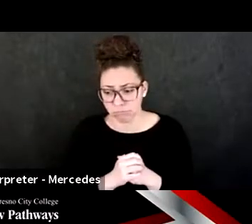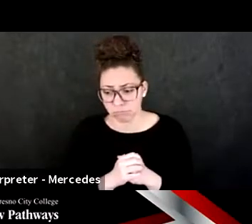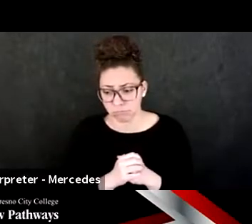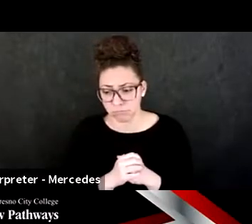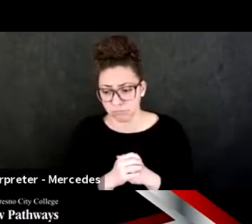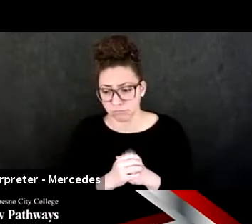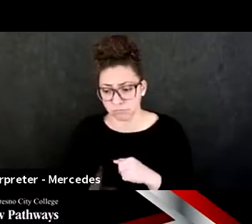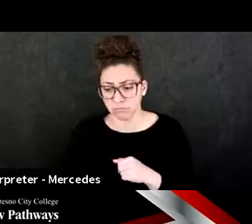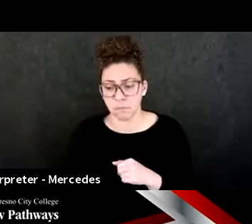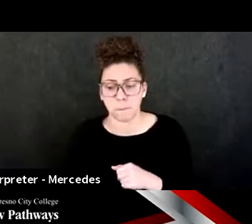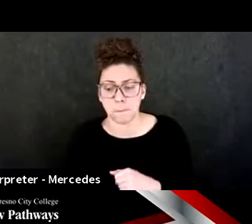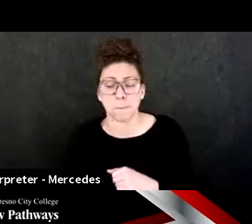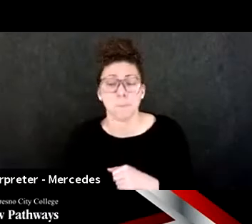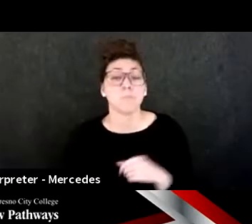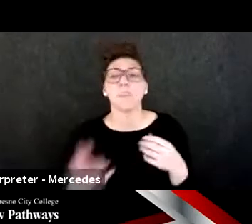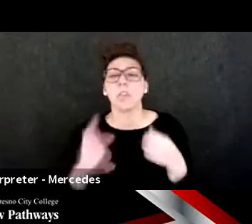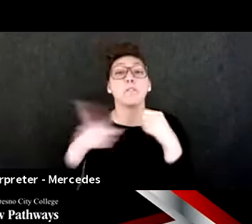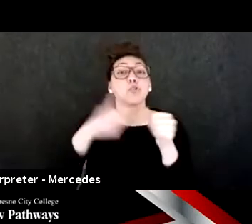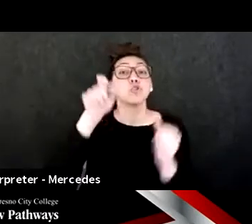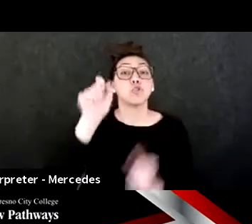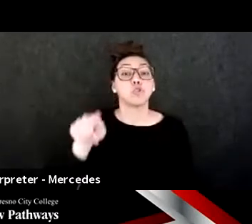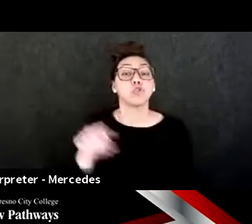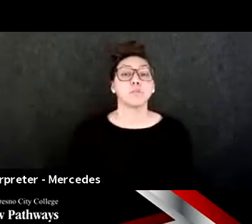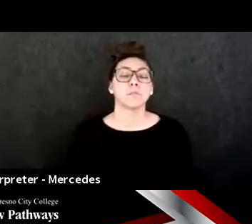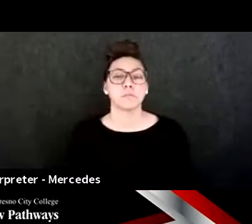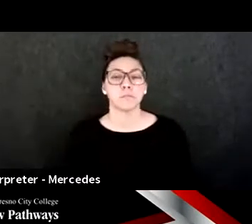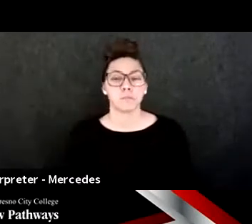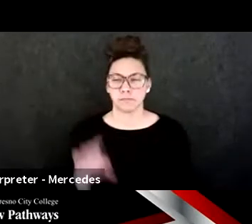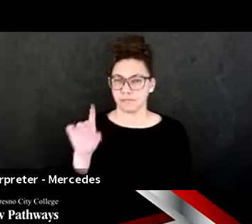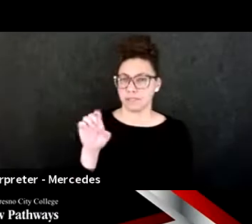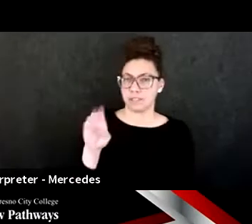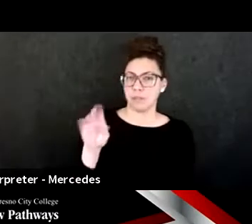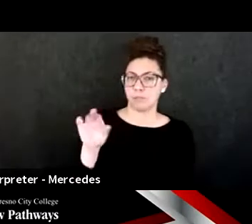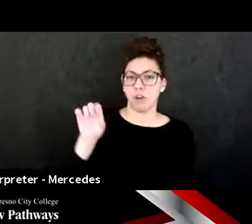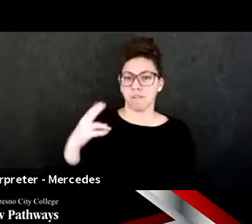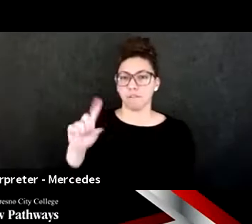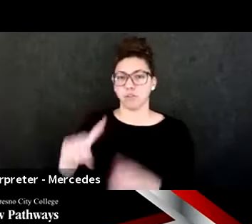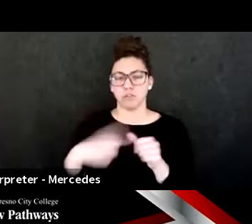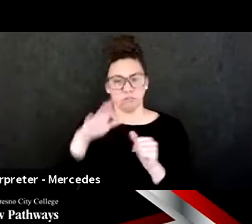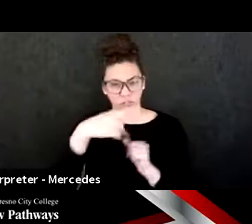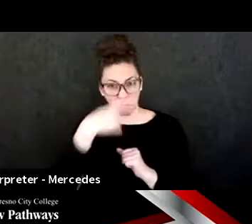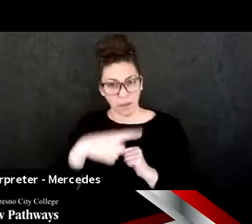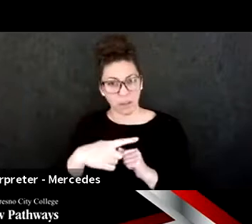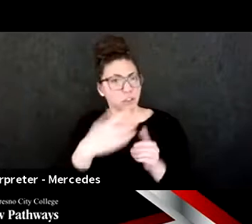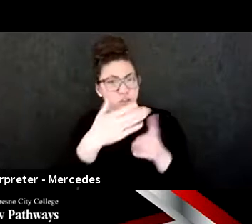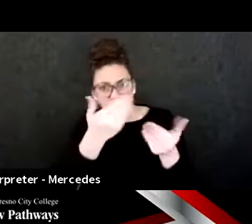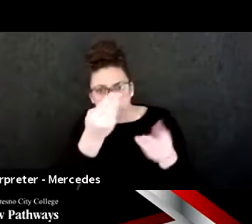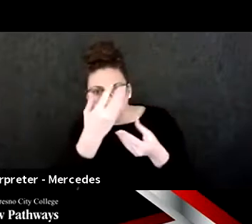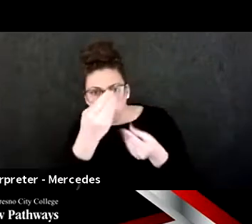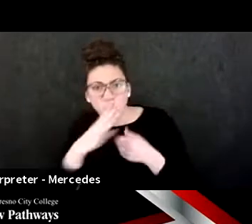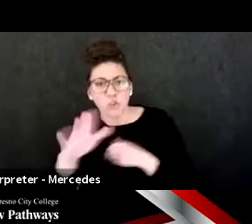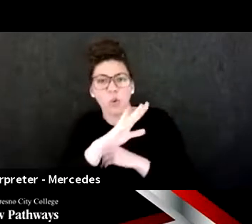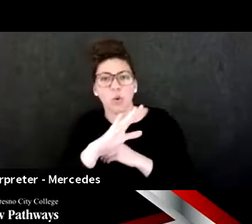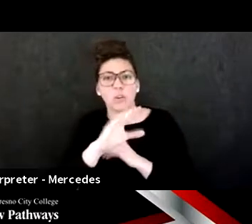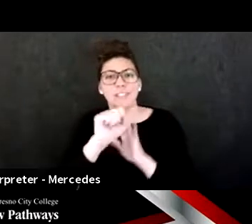first question, and again, we'll start with Deborah first, is can you please share with us your journey in the State Center Community